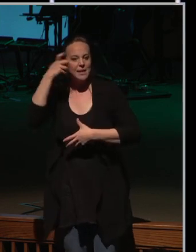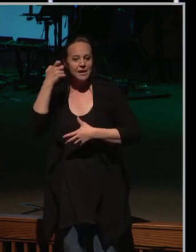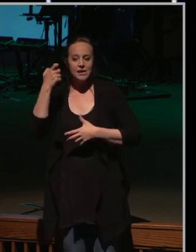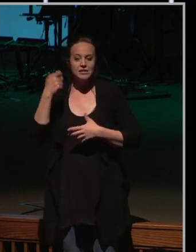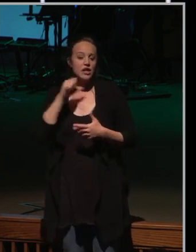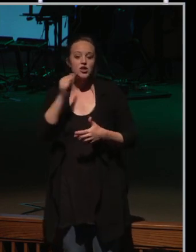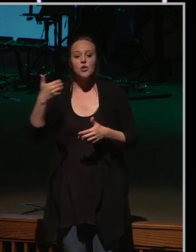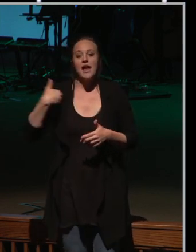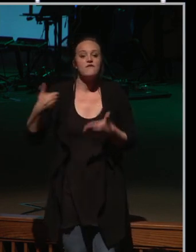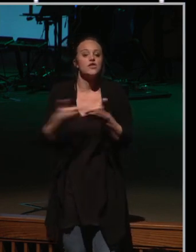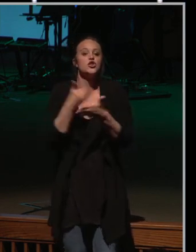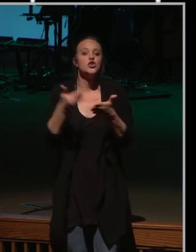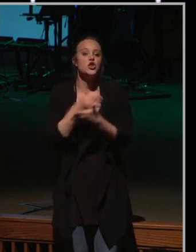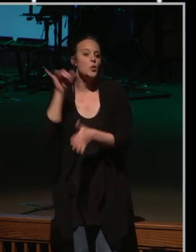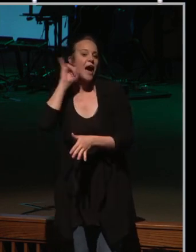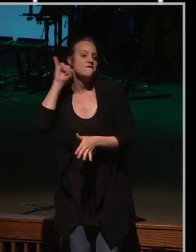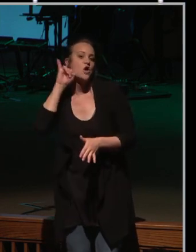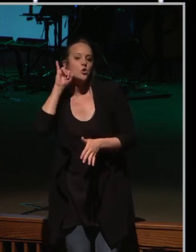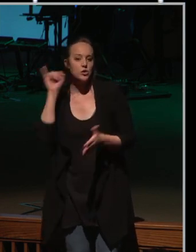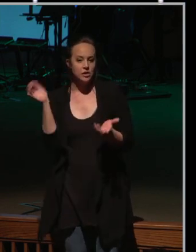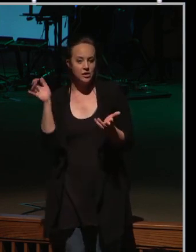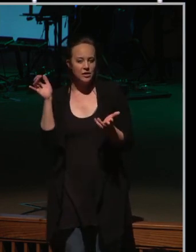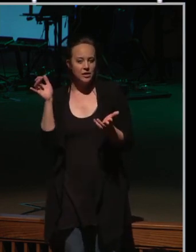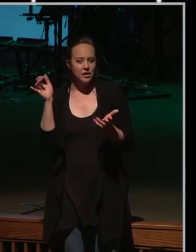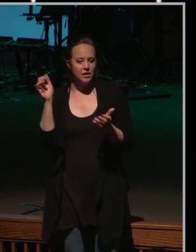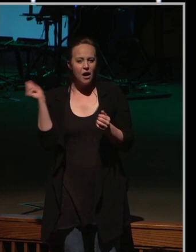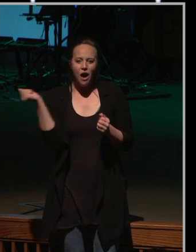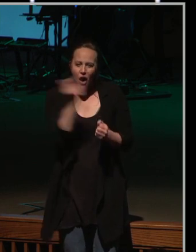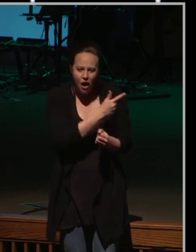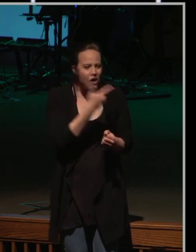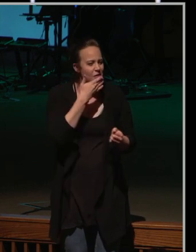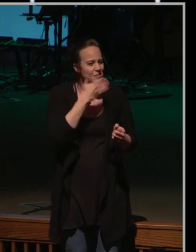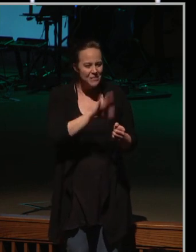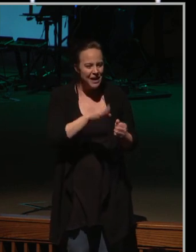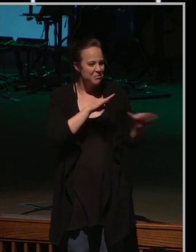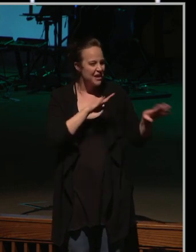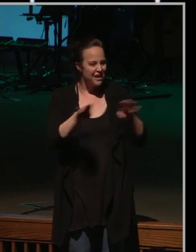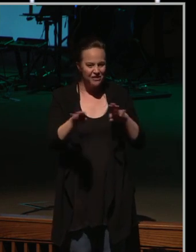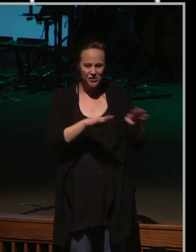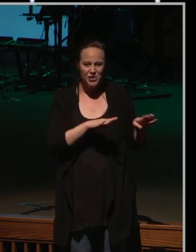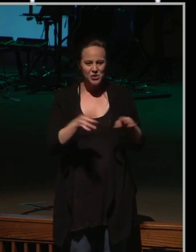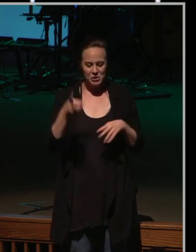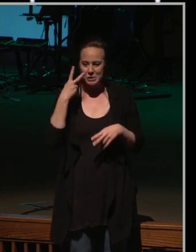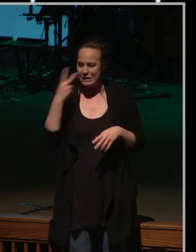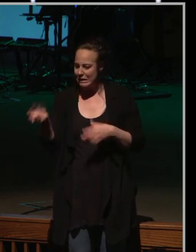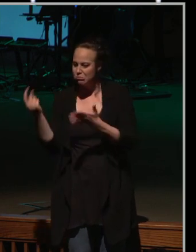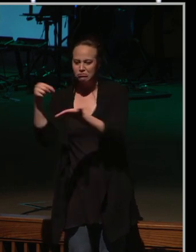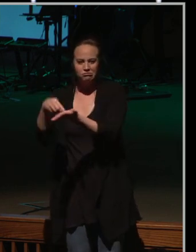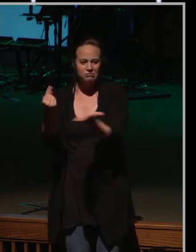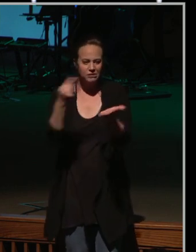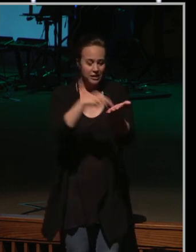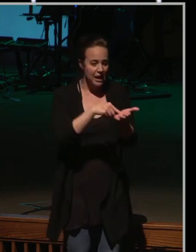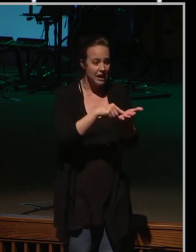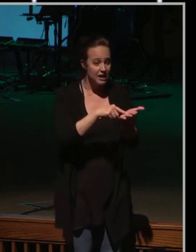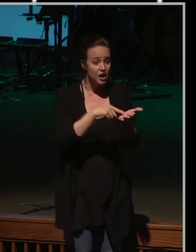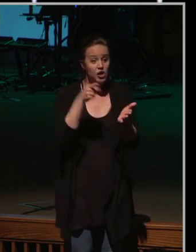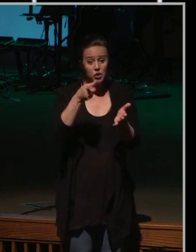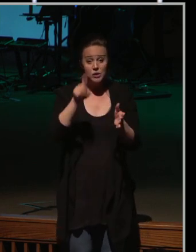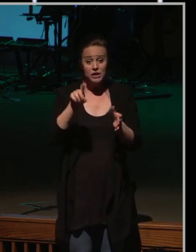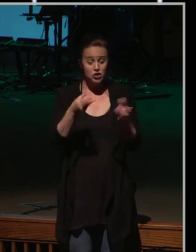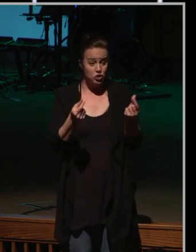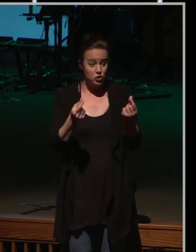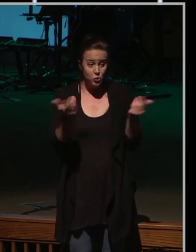Parents, in these situations, when your kids are exhibiting these kinds of behaviors, you need to act.